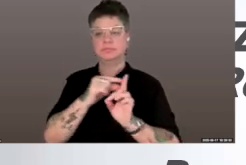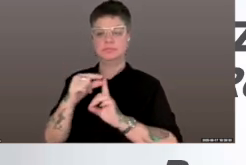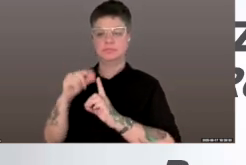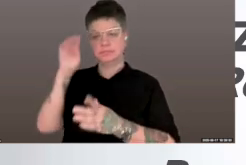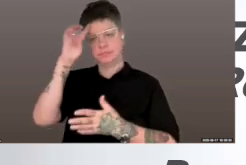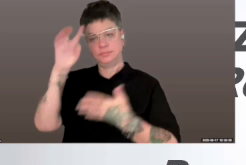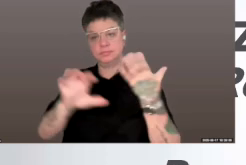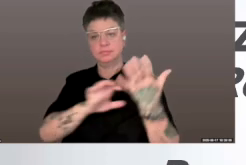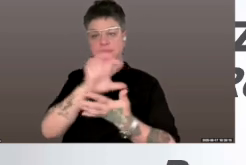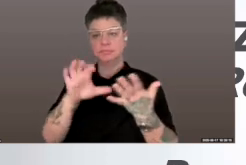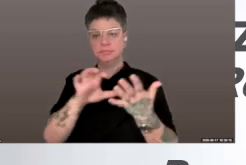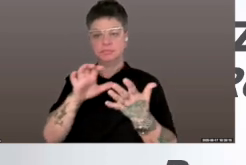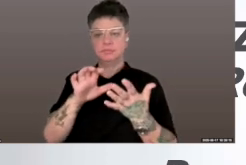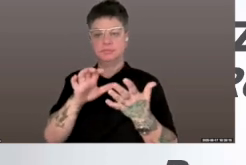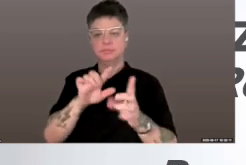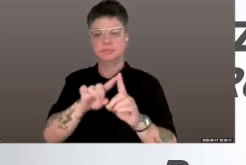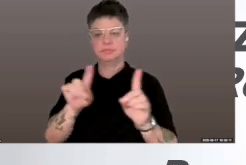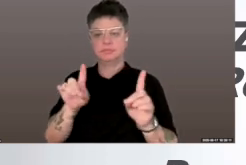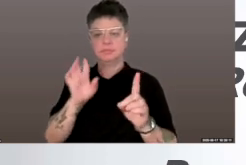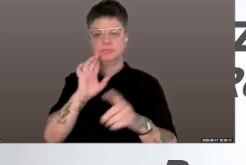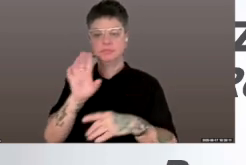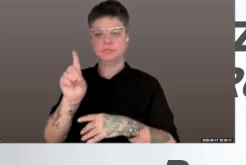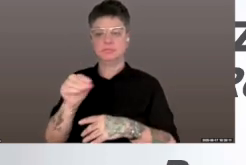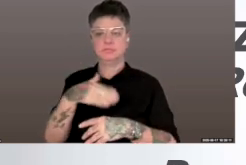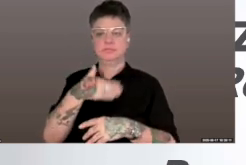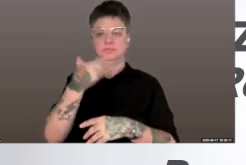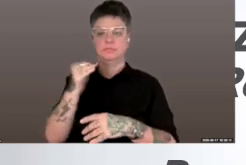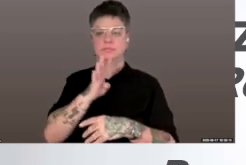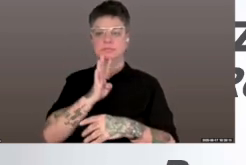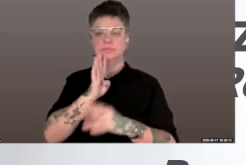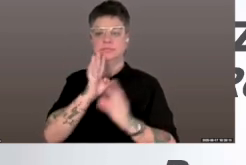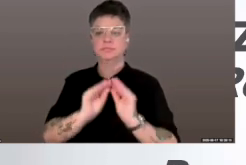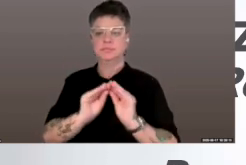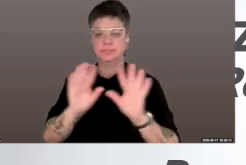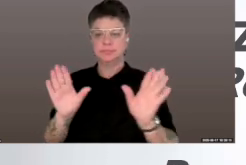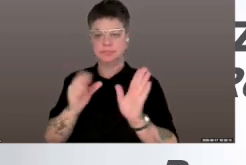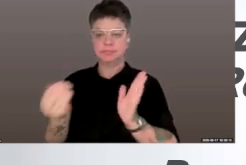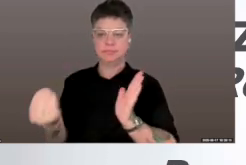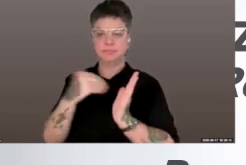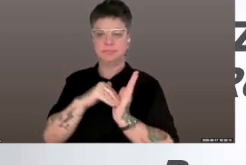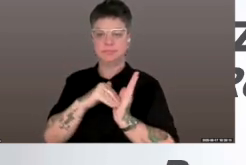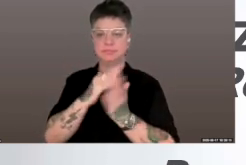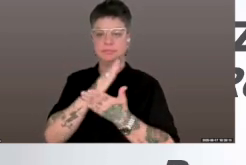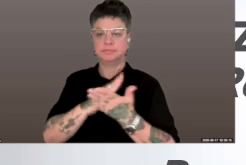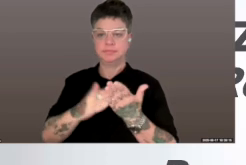as many opportunities as possible to keep the vehicle from having to be